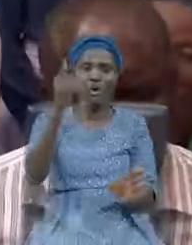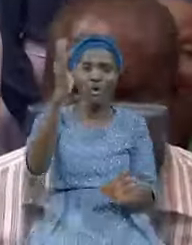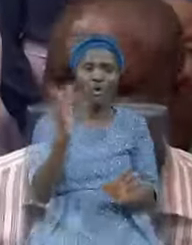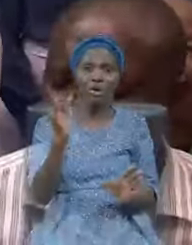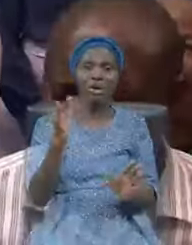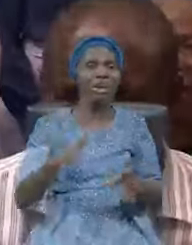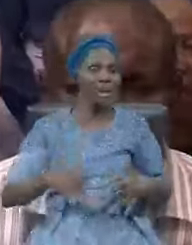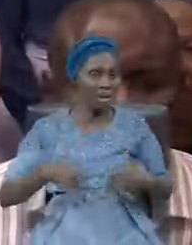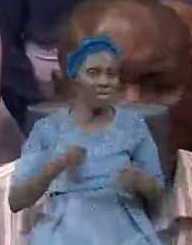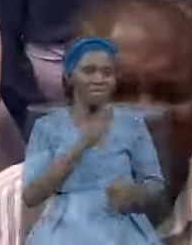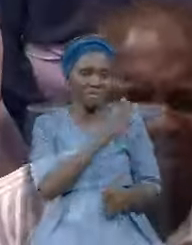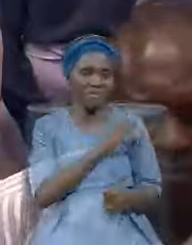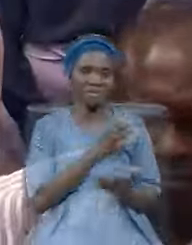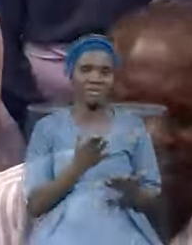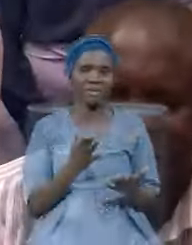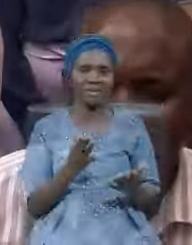Transparent.